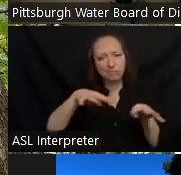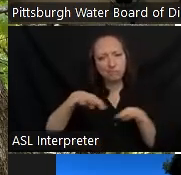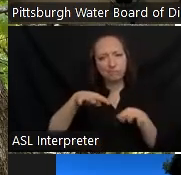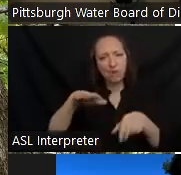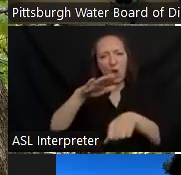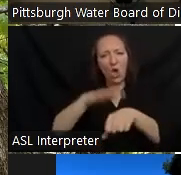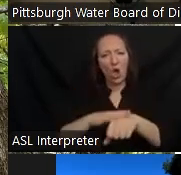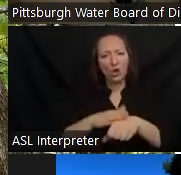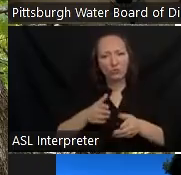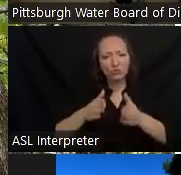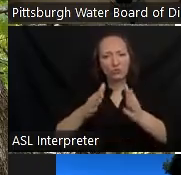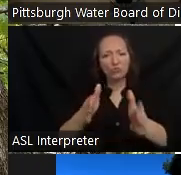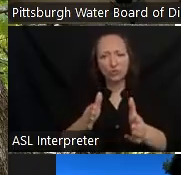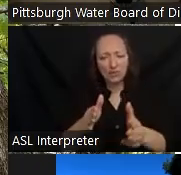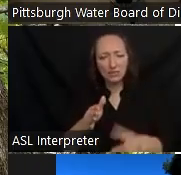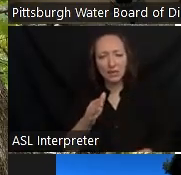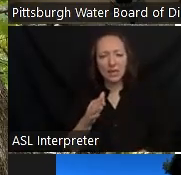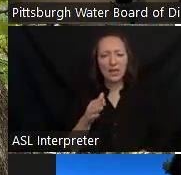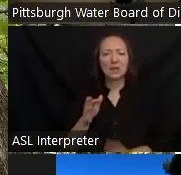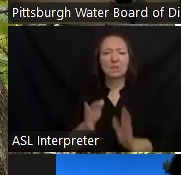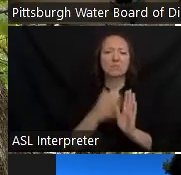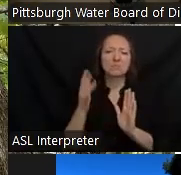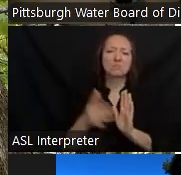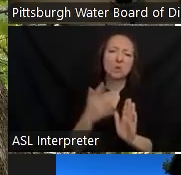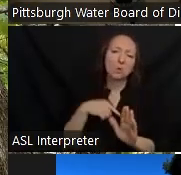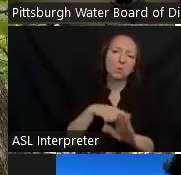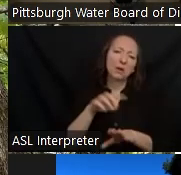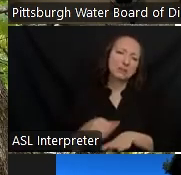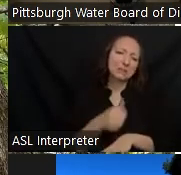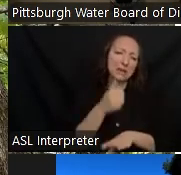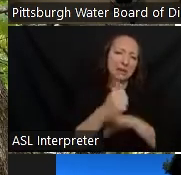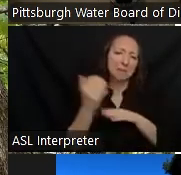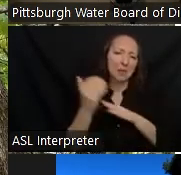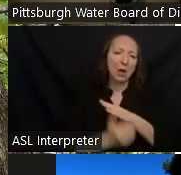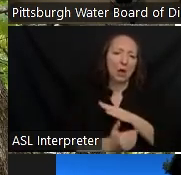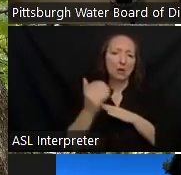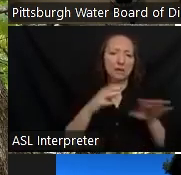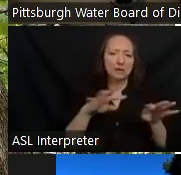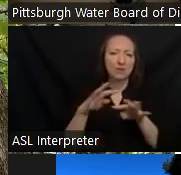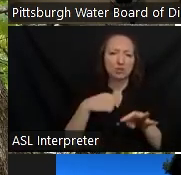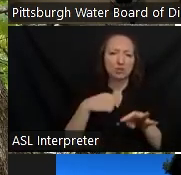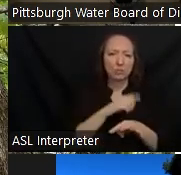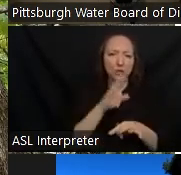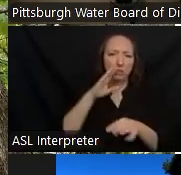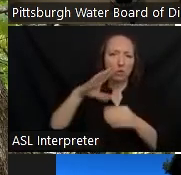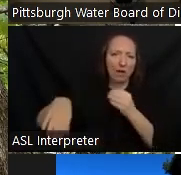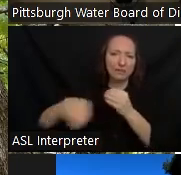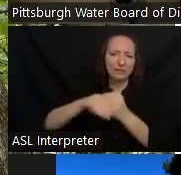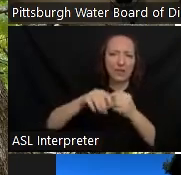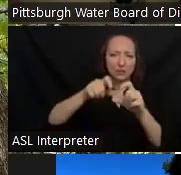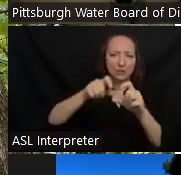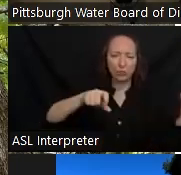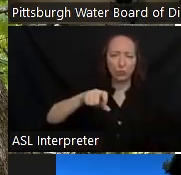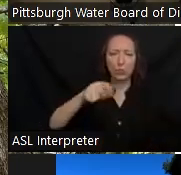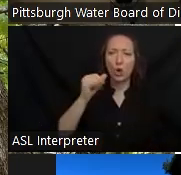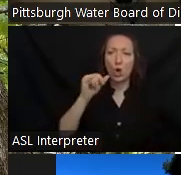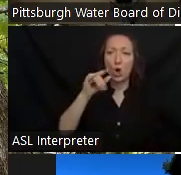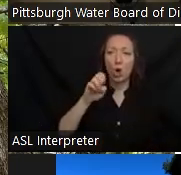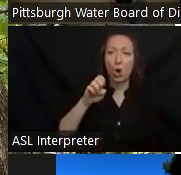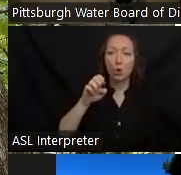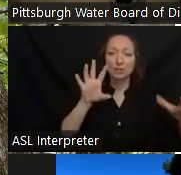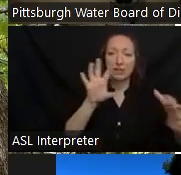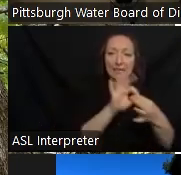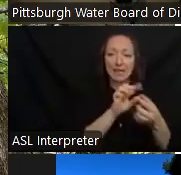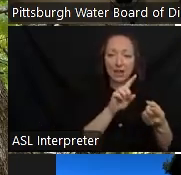often if we're setting these automatic flushers up for extended periods of time, we'll attach a hose to them and extend the hose to a catch basin